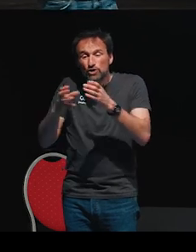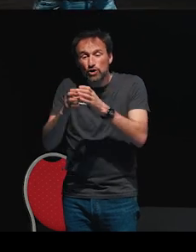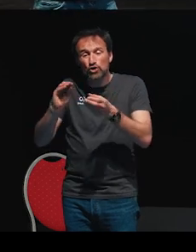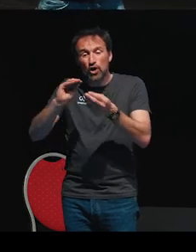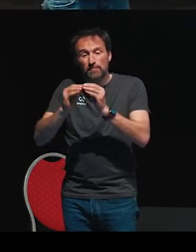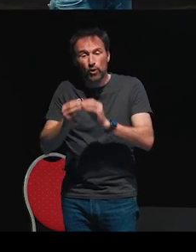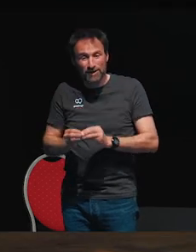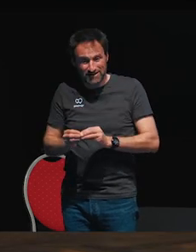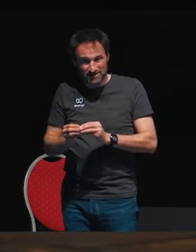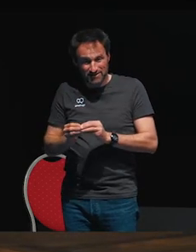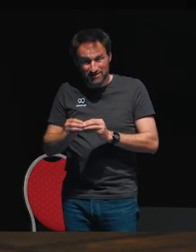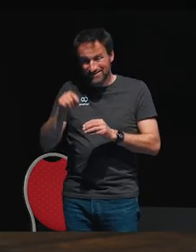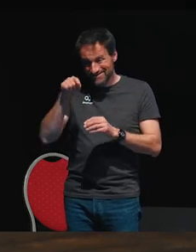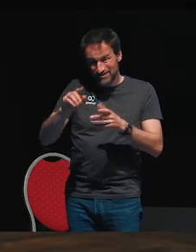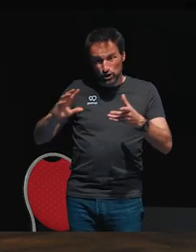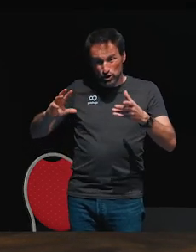and a lot of headache.